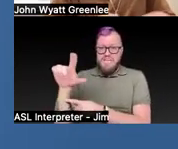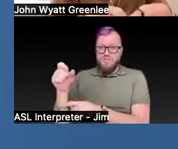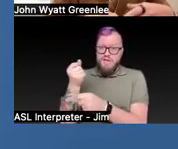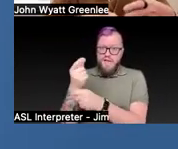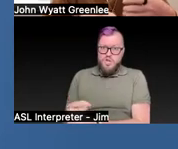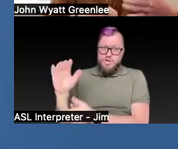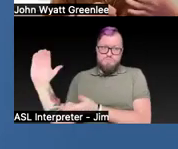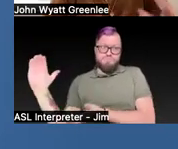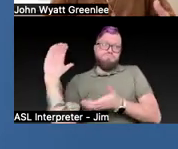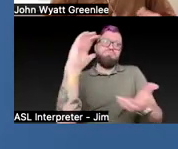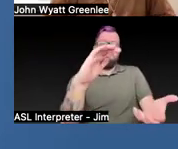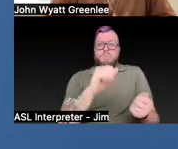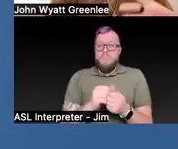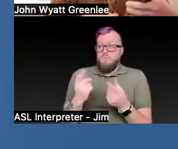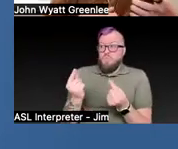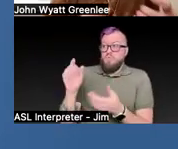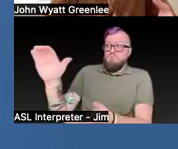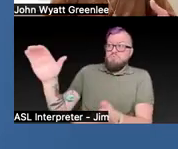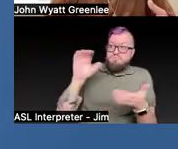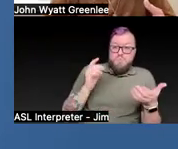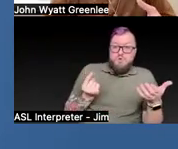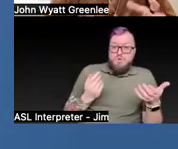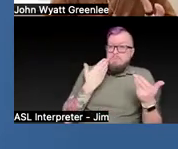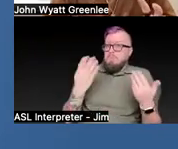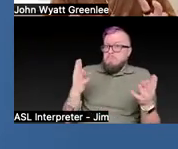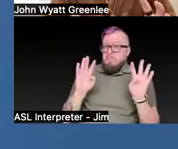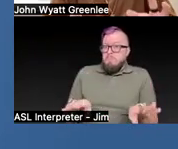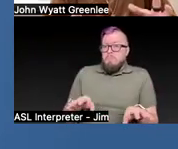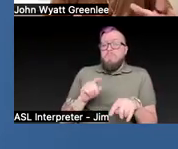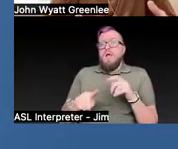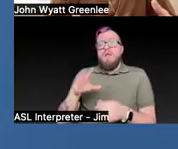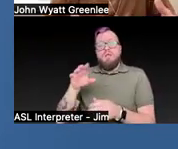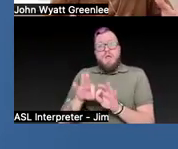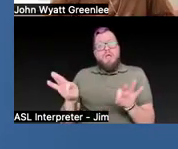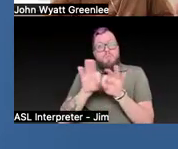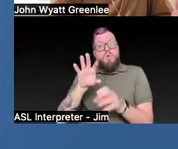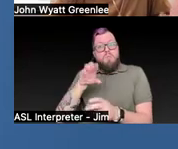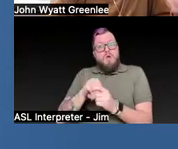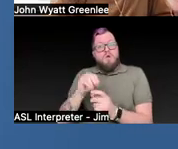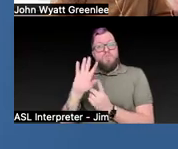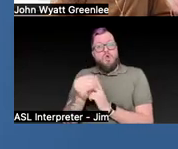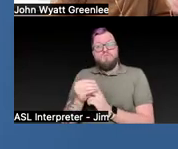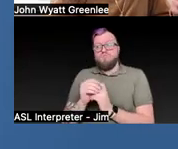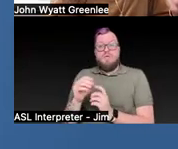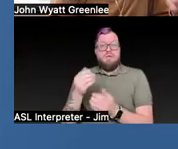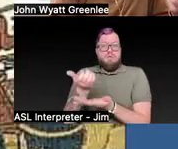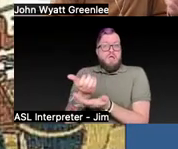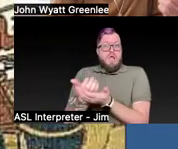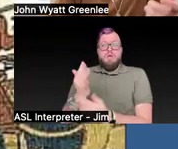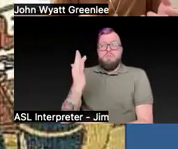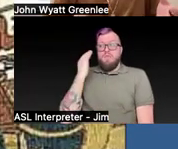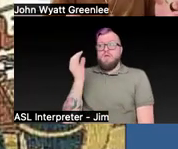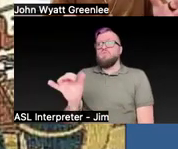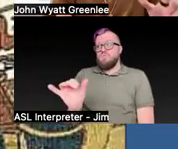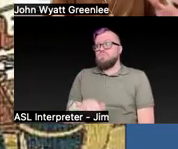they're an important part of the diet, an important part of the culture, and an important part of the economy in some really weird ways. Um,